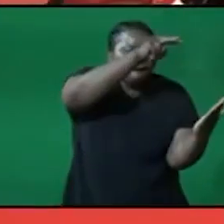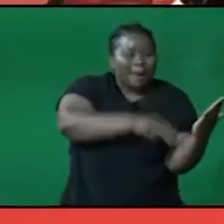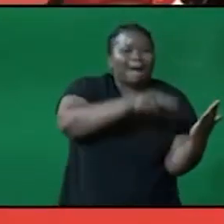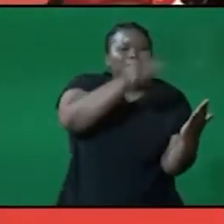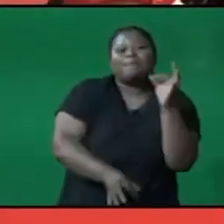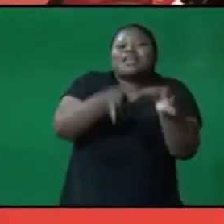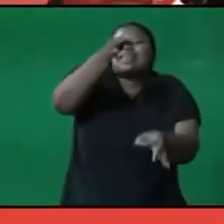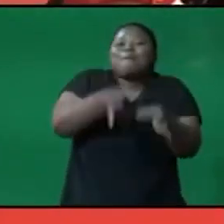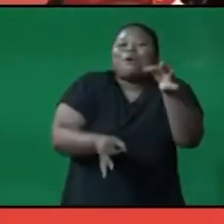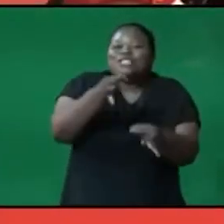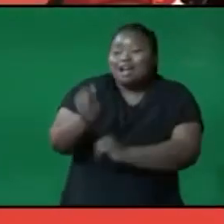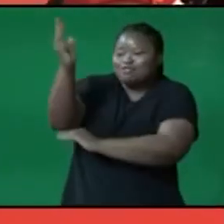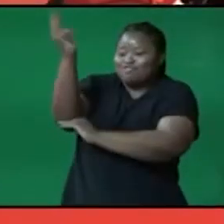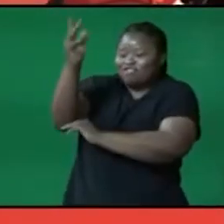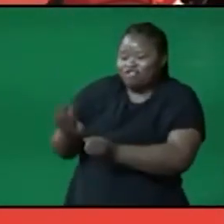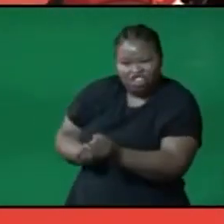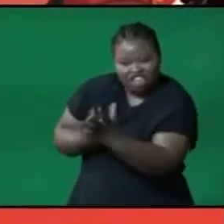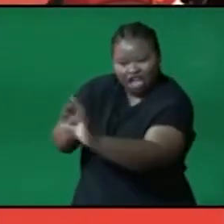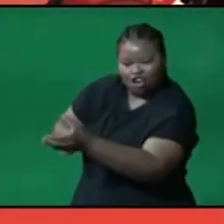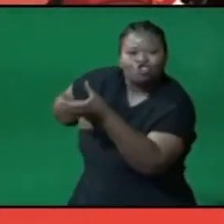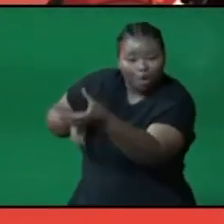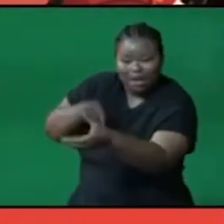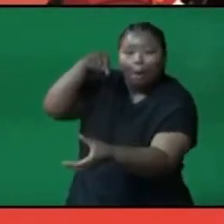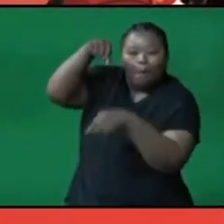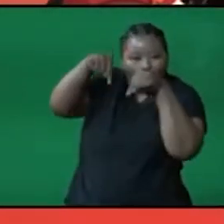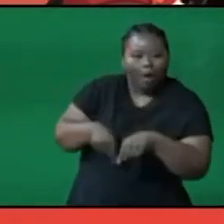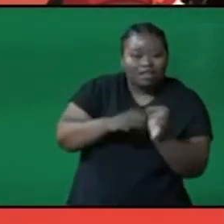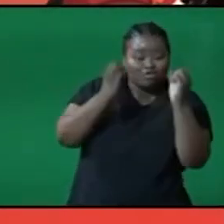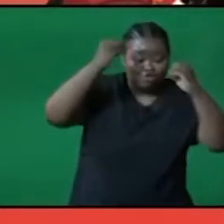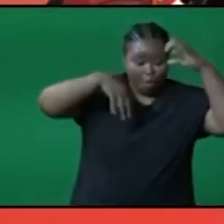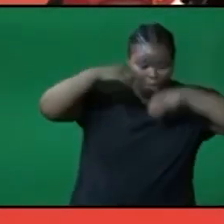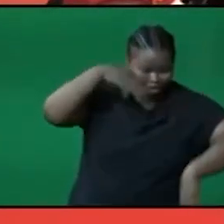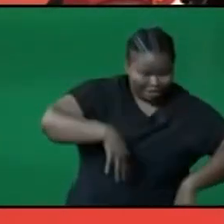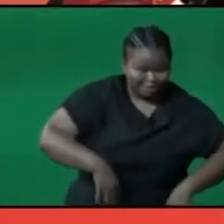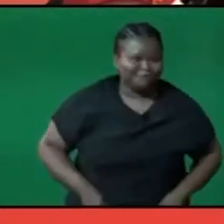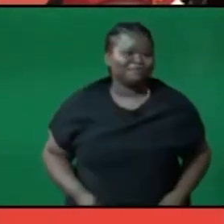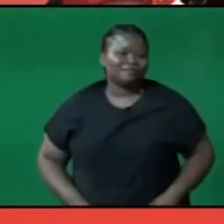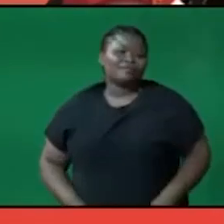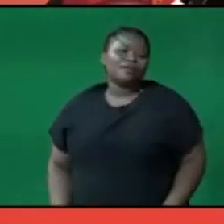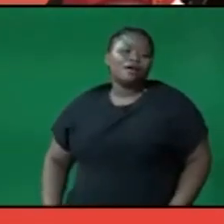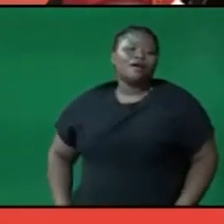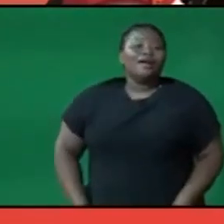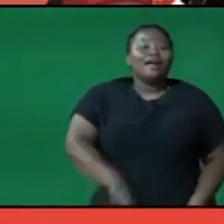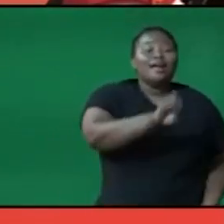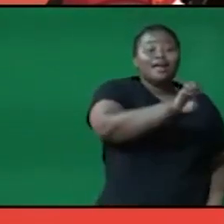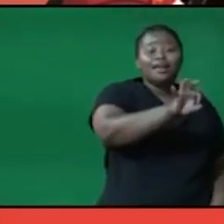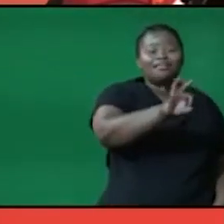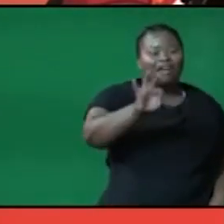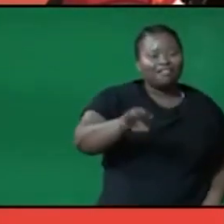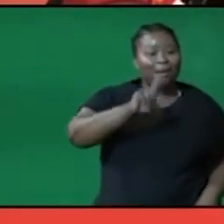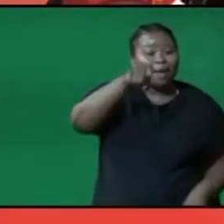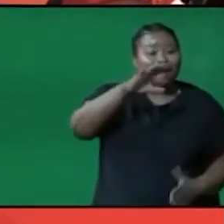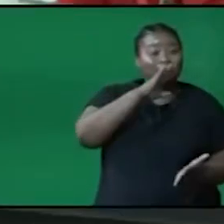political lecture we gave you throughout this input. Fighters, let's go back and make